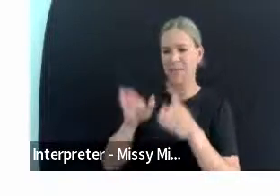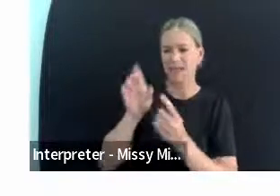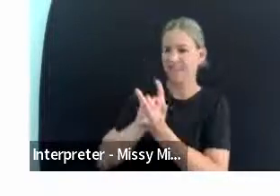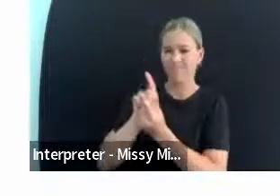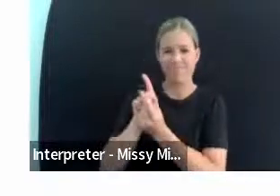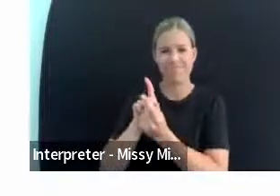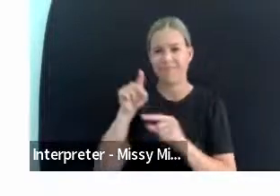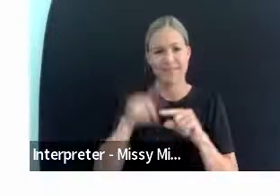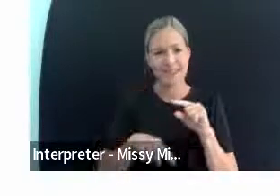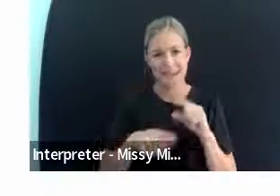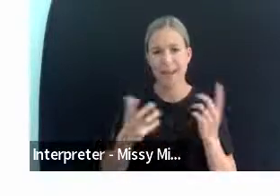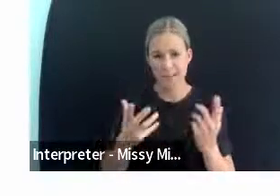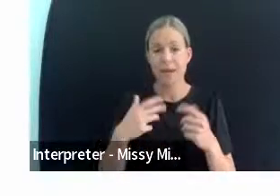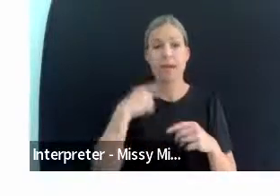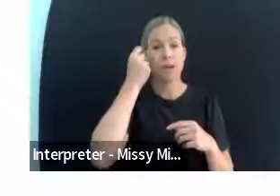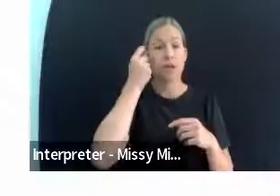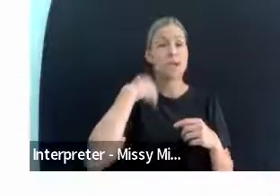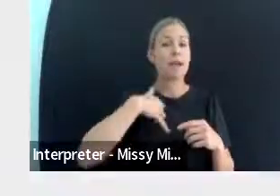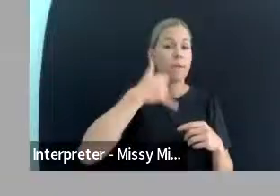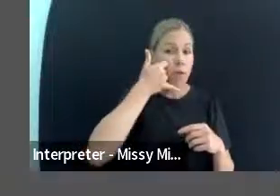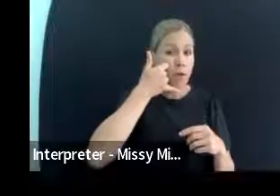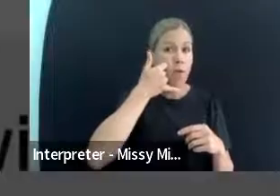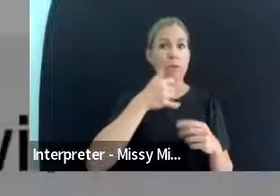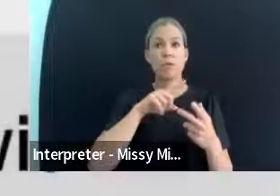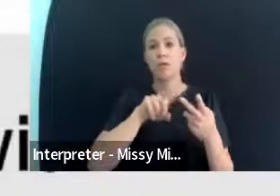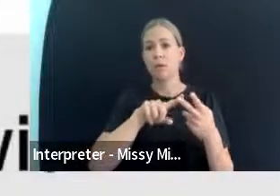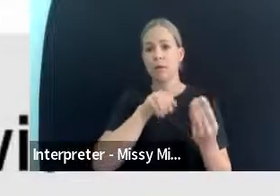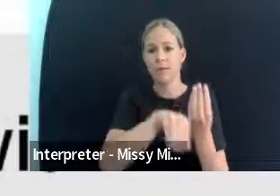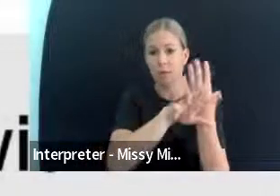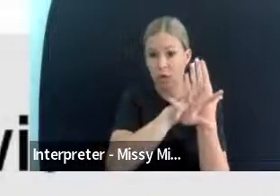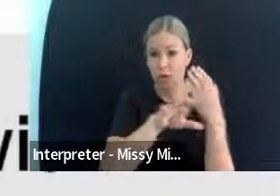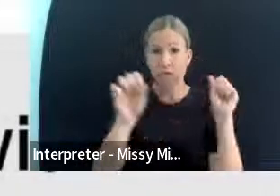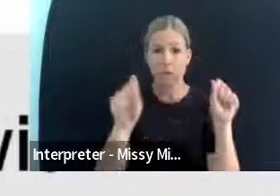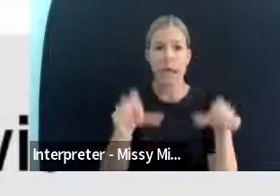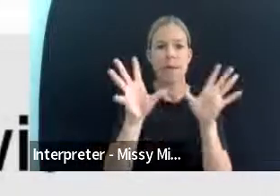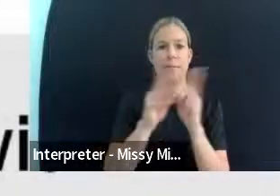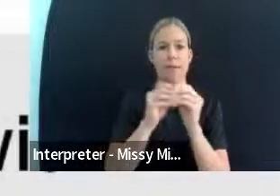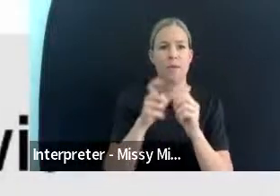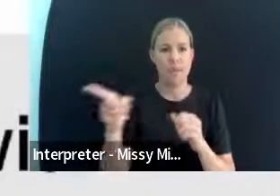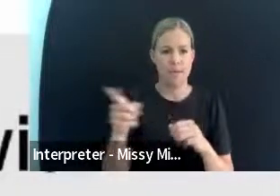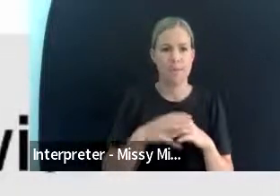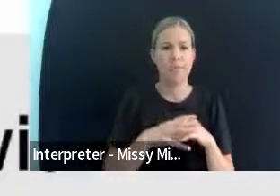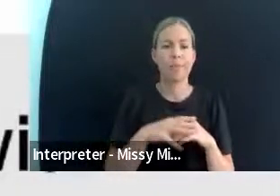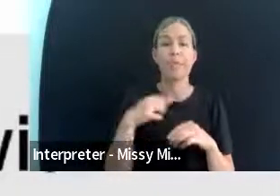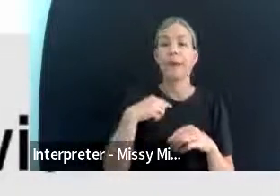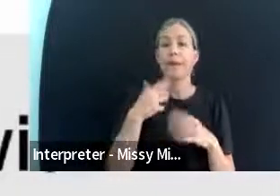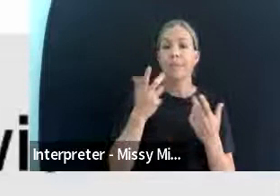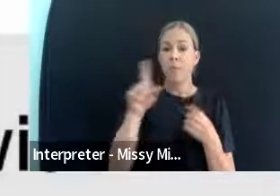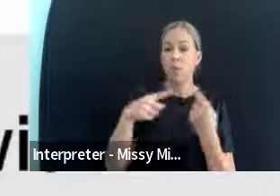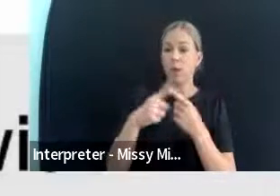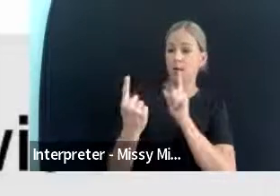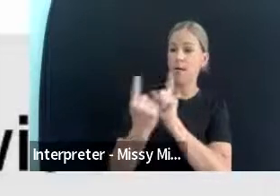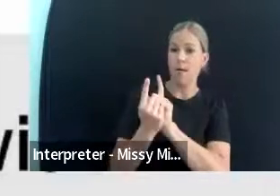be conducted over the phone or virtually. You must share certain information with